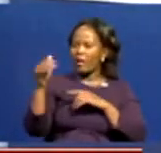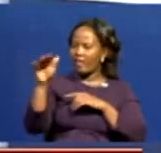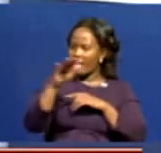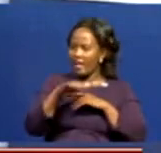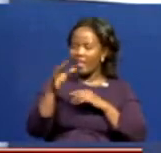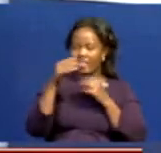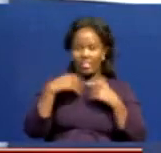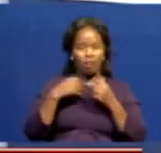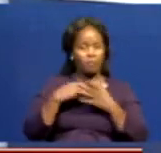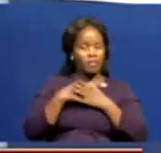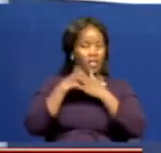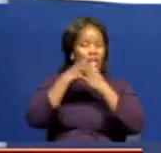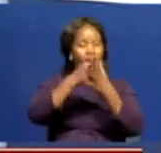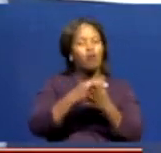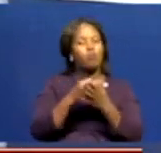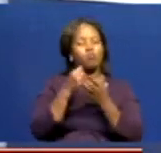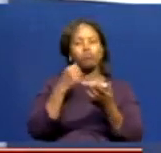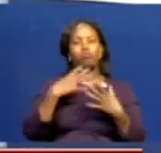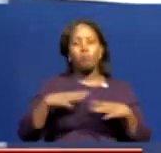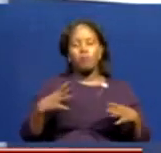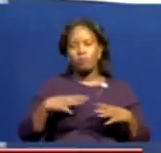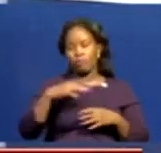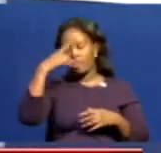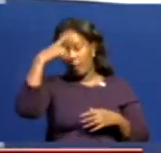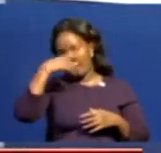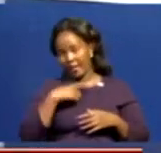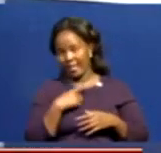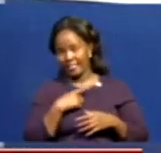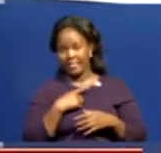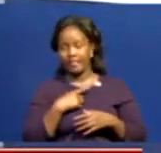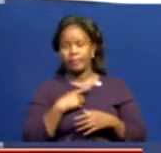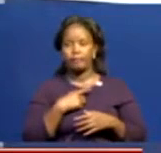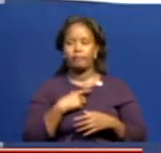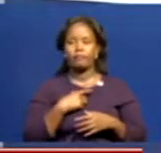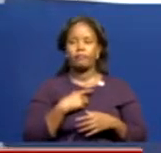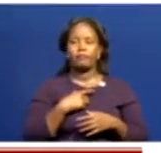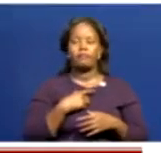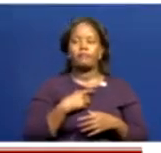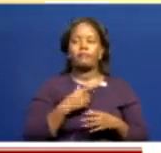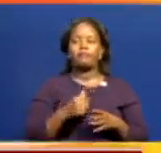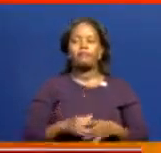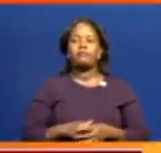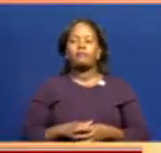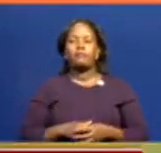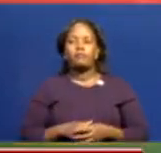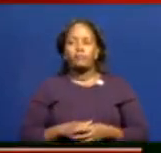enable visually impaired to use them. Weri Mujenga for Prime Edition.